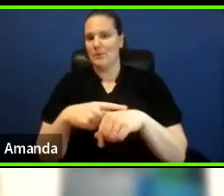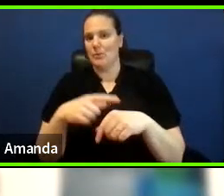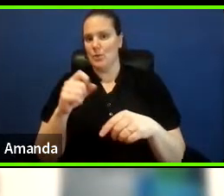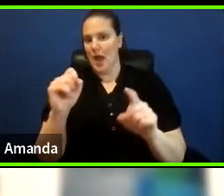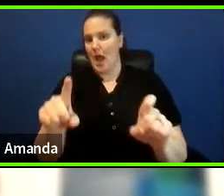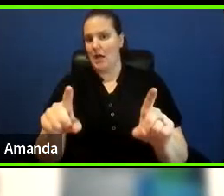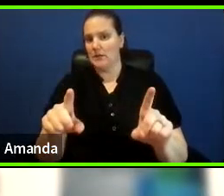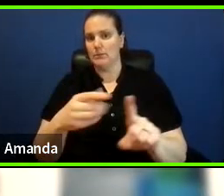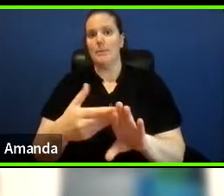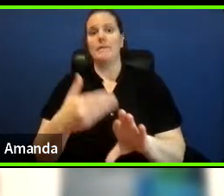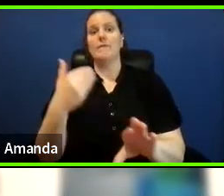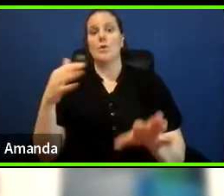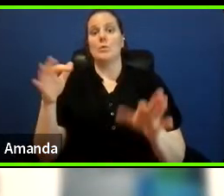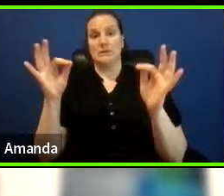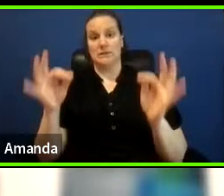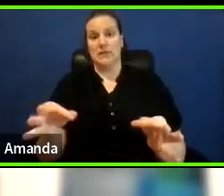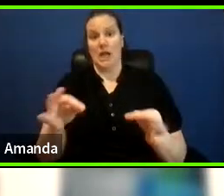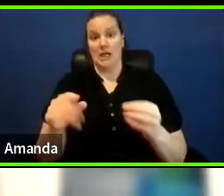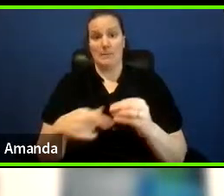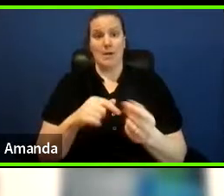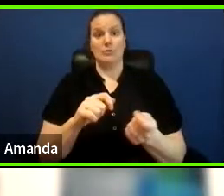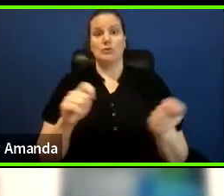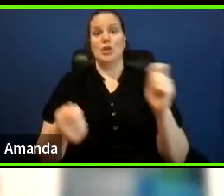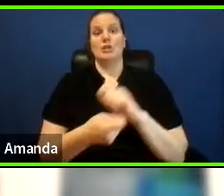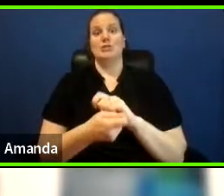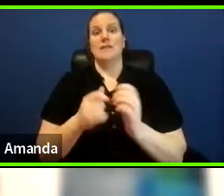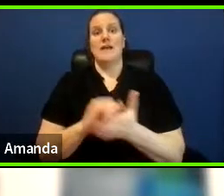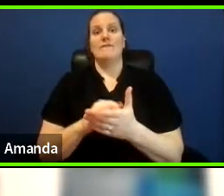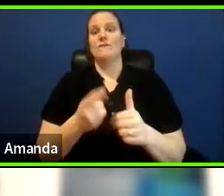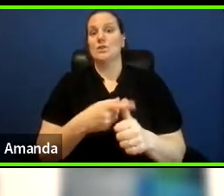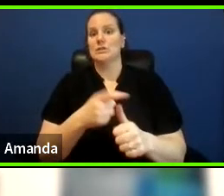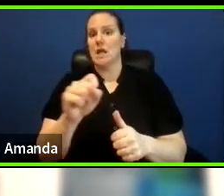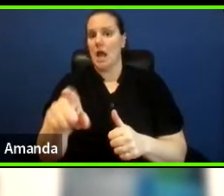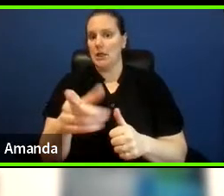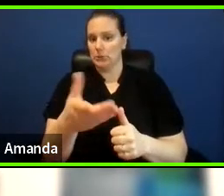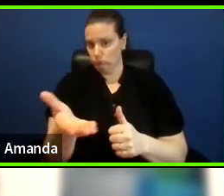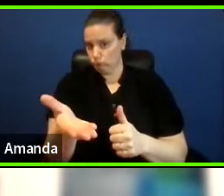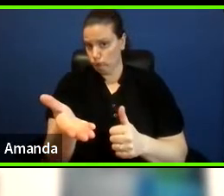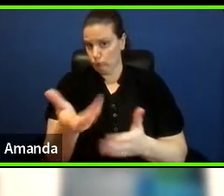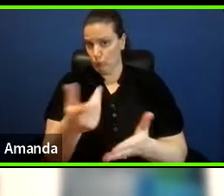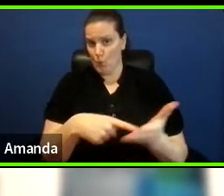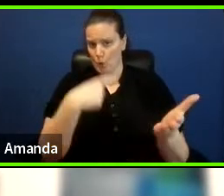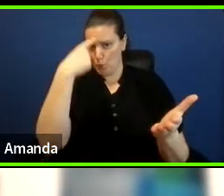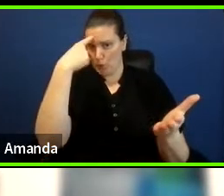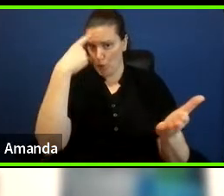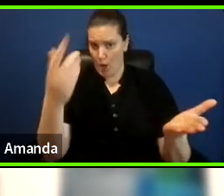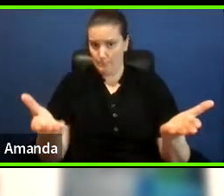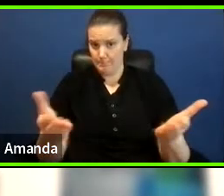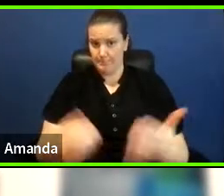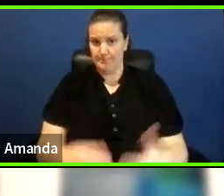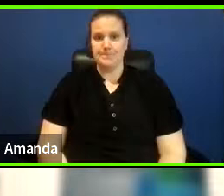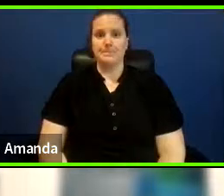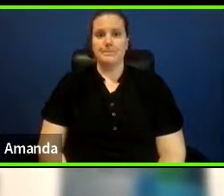sure that before we made a decision about making any changes, we first asked you what you thought.